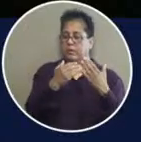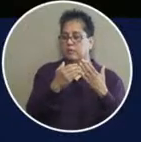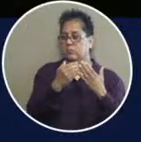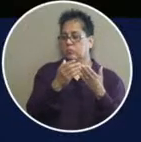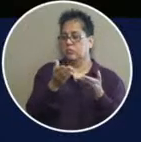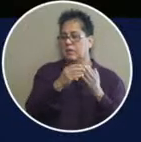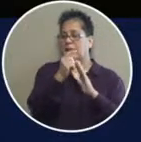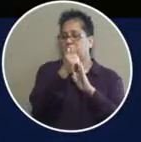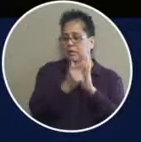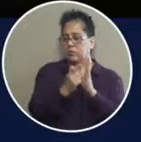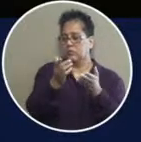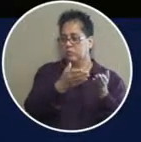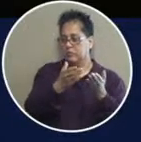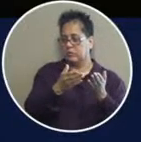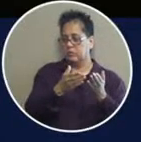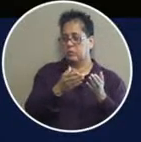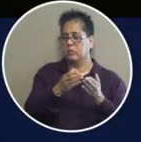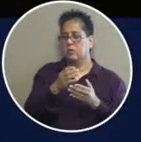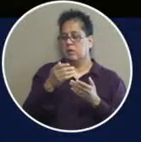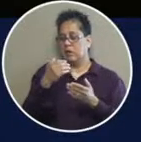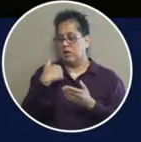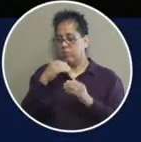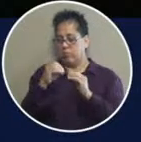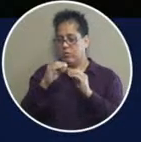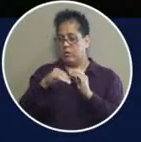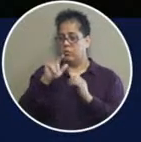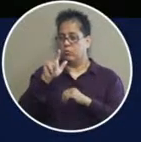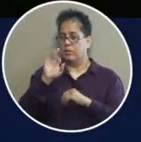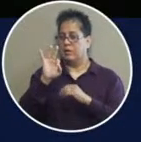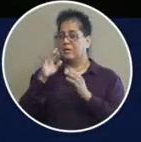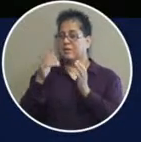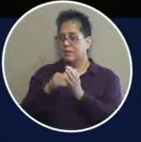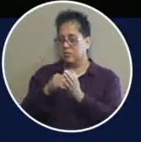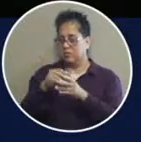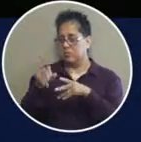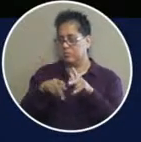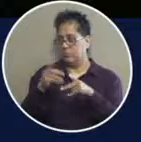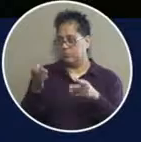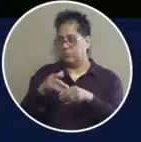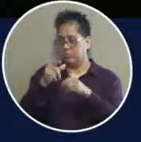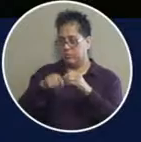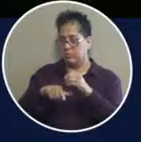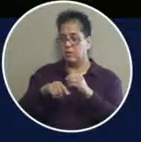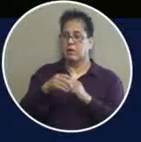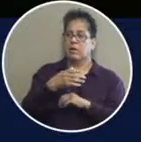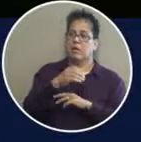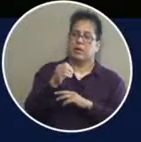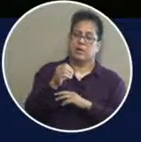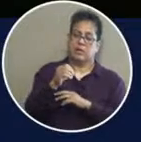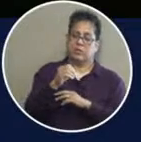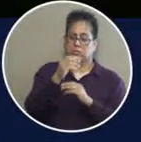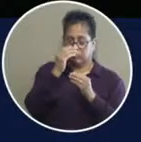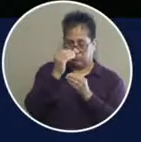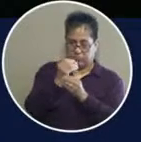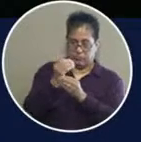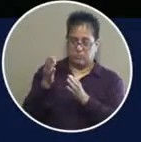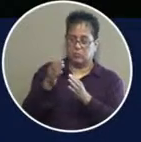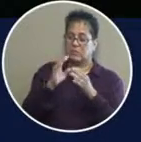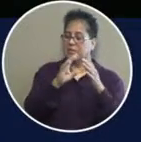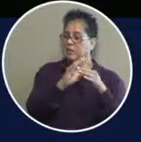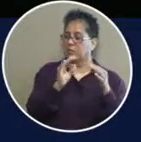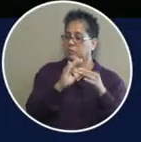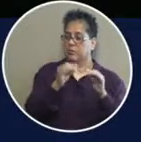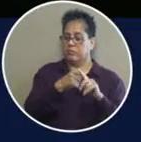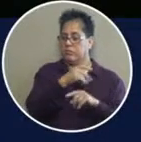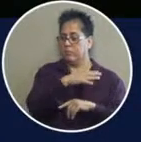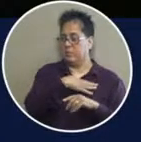serves over 29,000 people in an average year. And I want to echo the comments